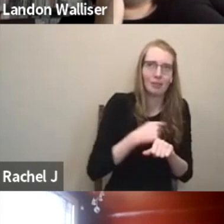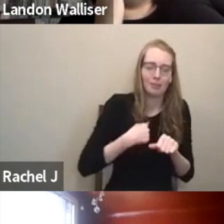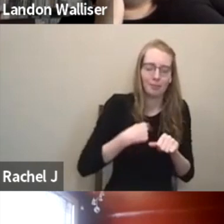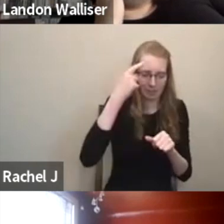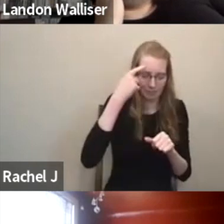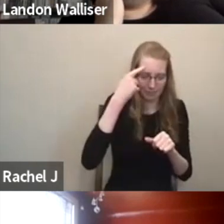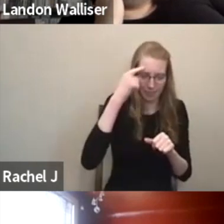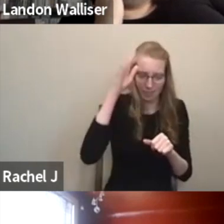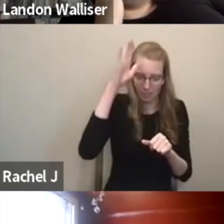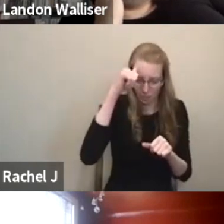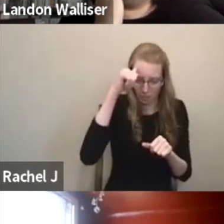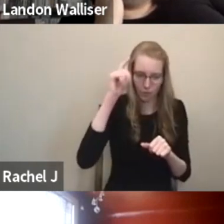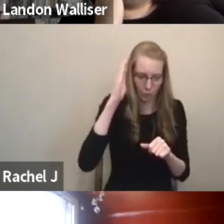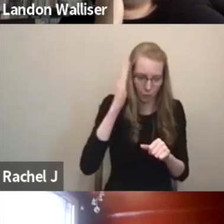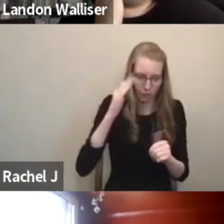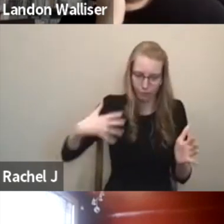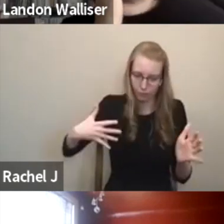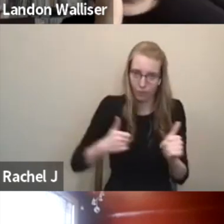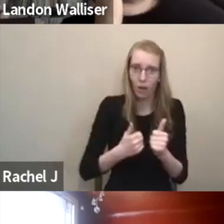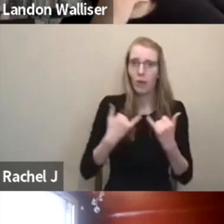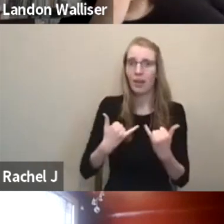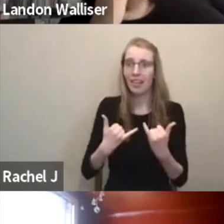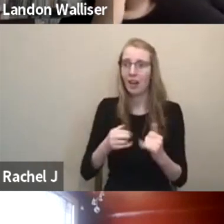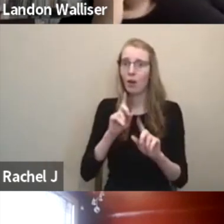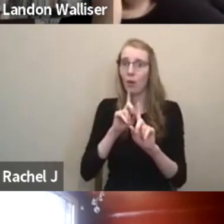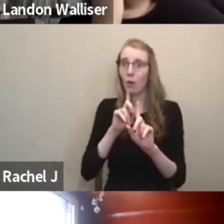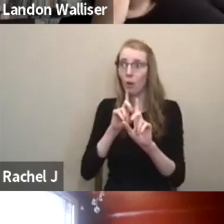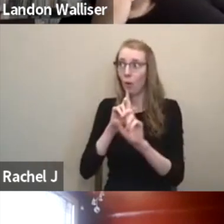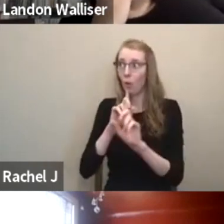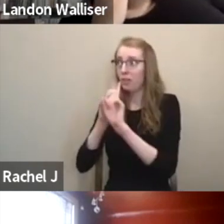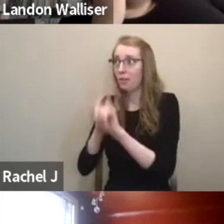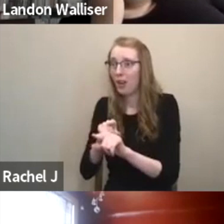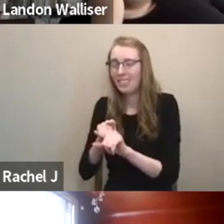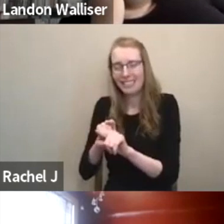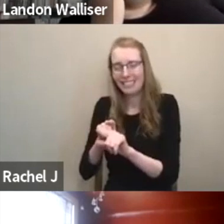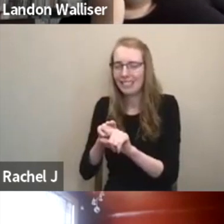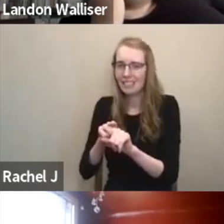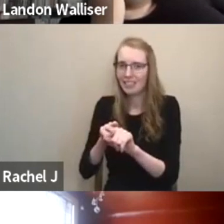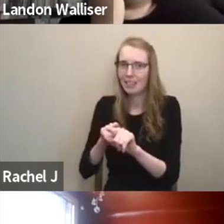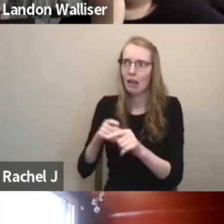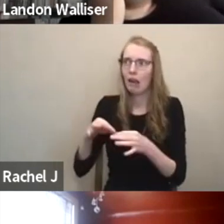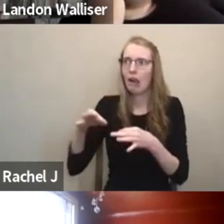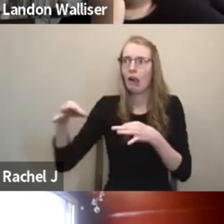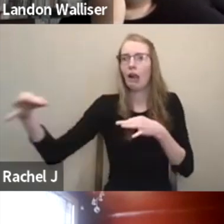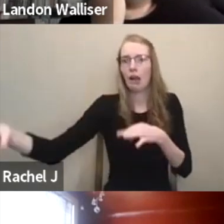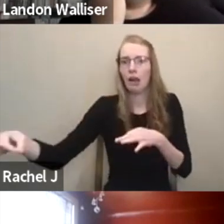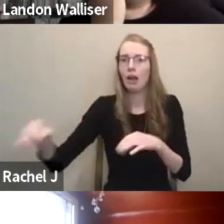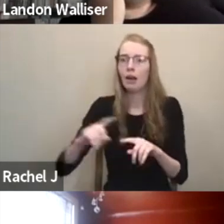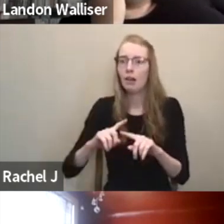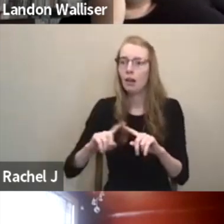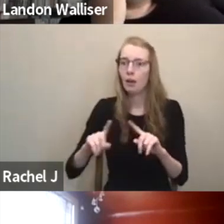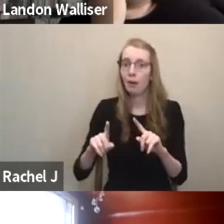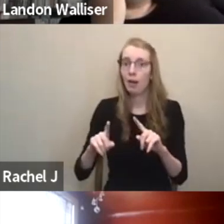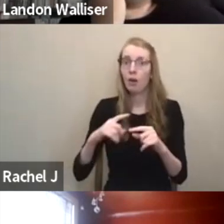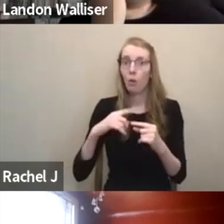slow, and but I do follow up when I can, when I get to read something, and particularly